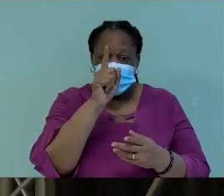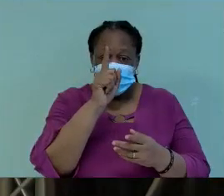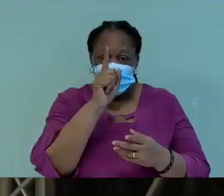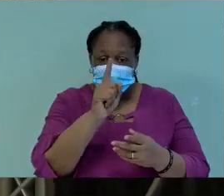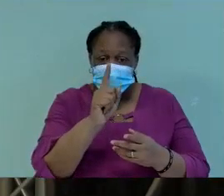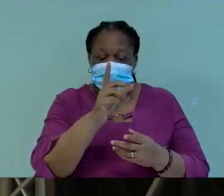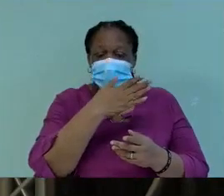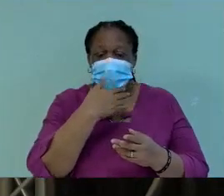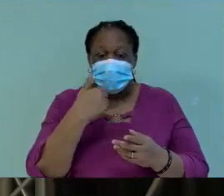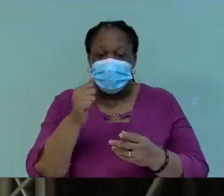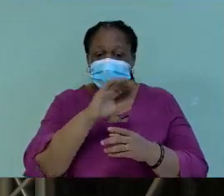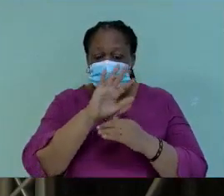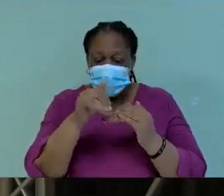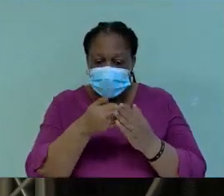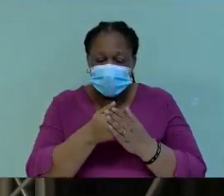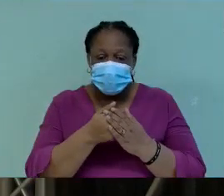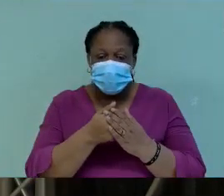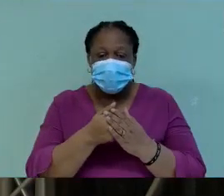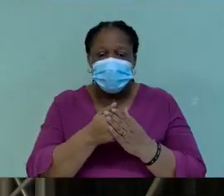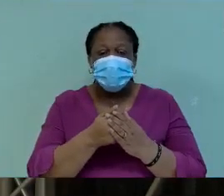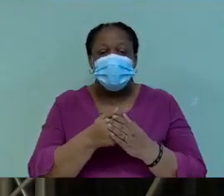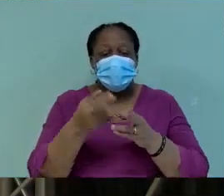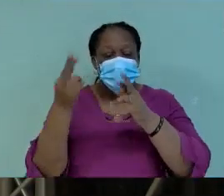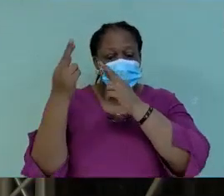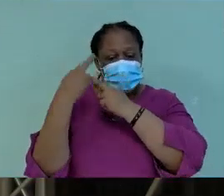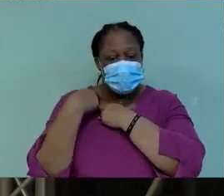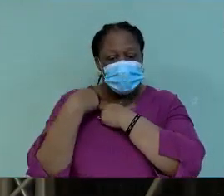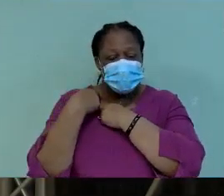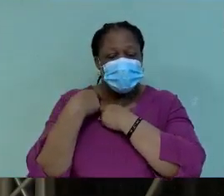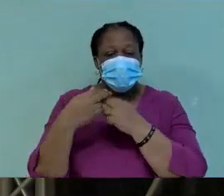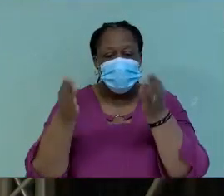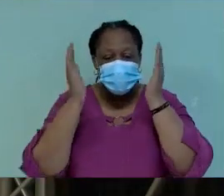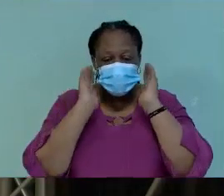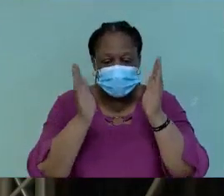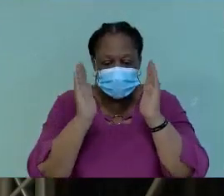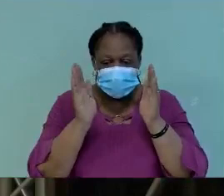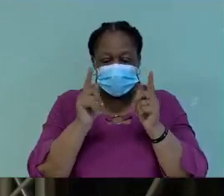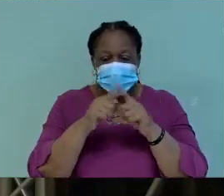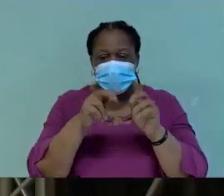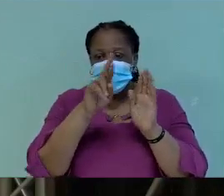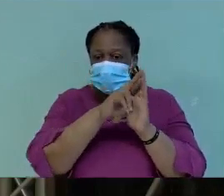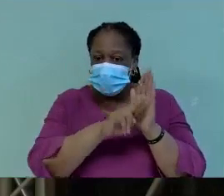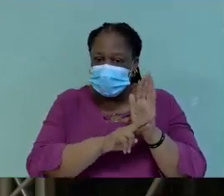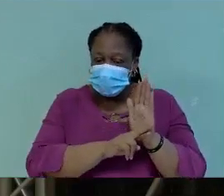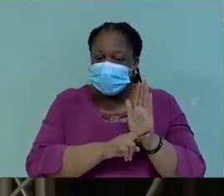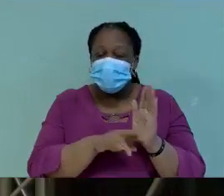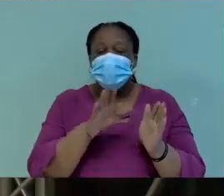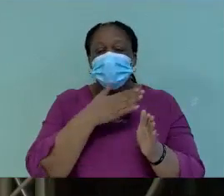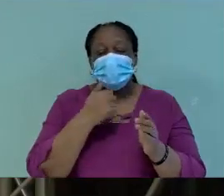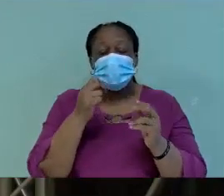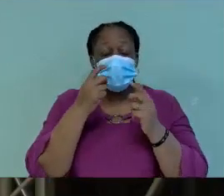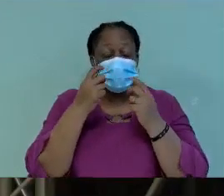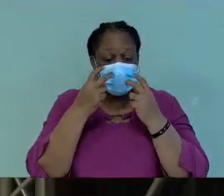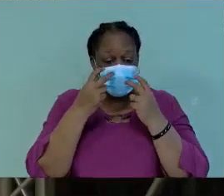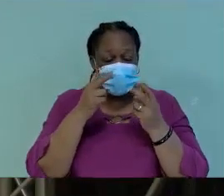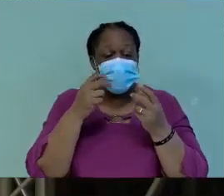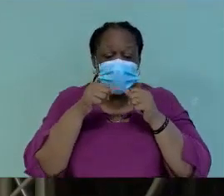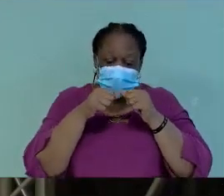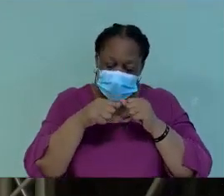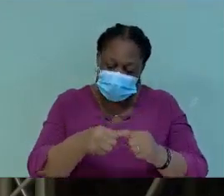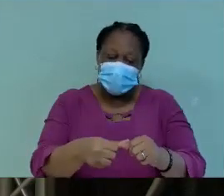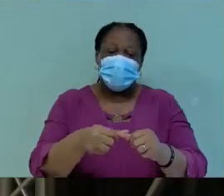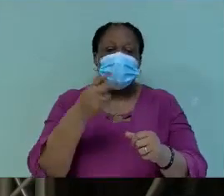responsibility. Therefore, adhere to the regulations, and we will see positive, and we will continue to